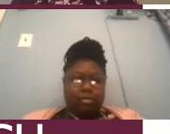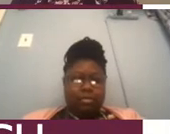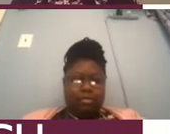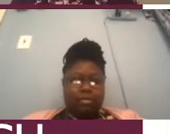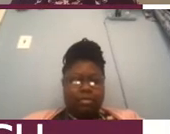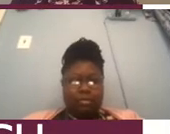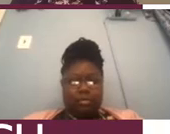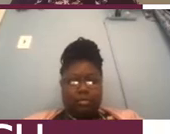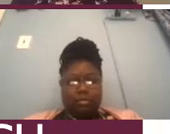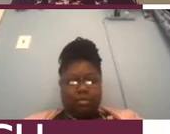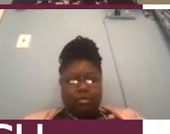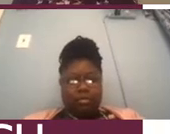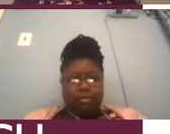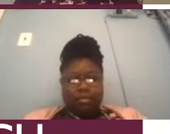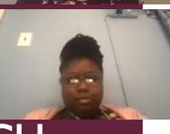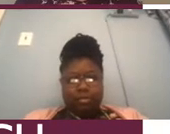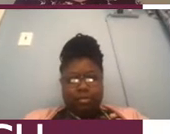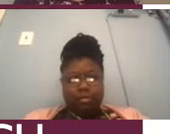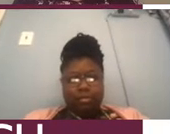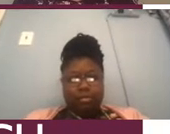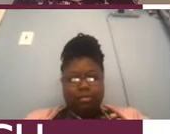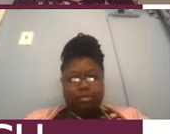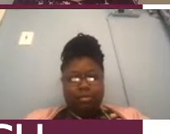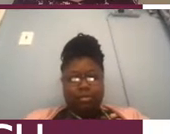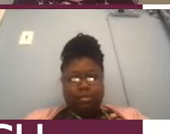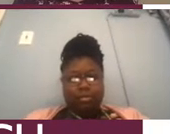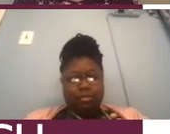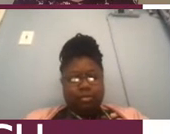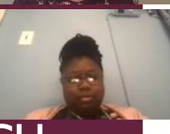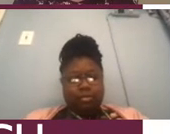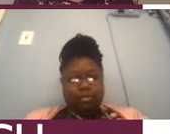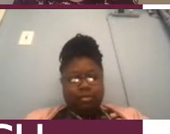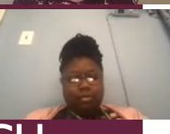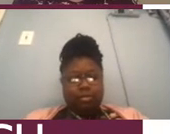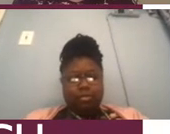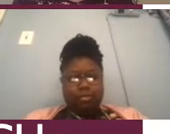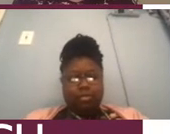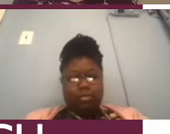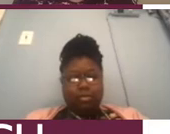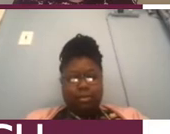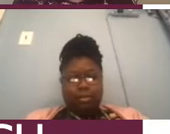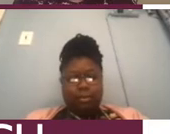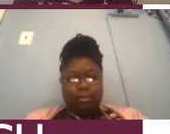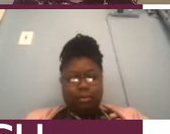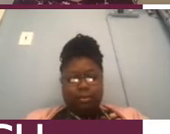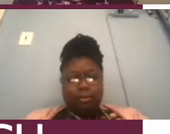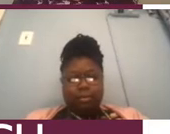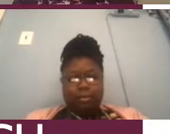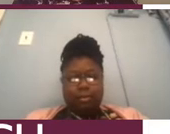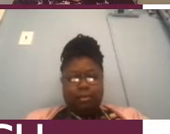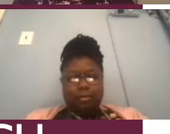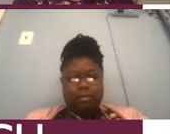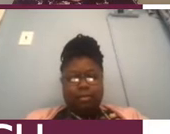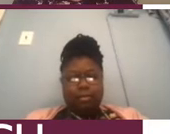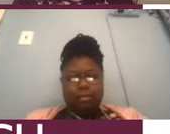The monarch butterfly life cycle. To begin, it begins as an egg. Progressing from egg to adult takes about 1 month depending on the temperature.